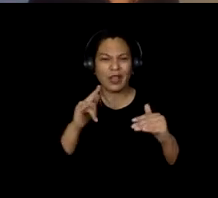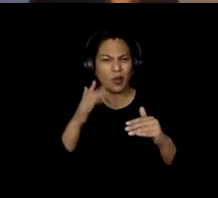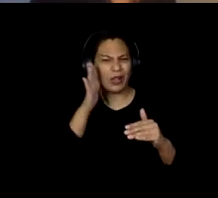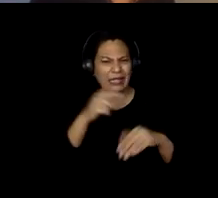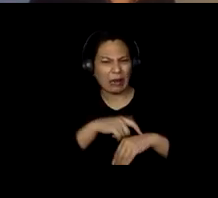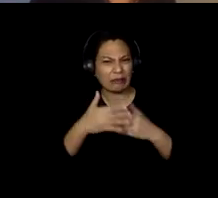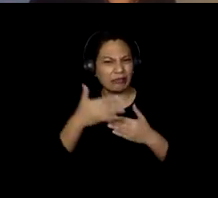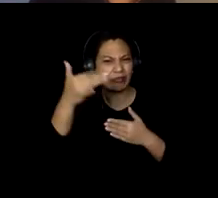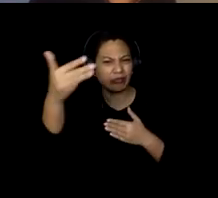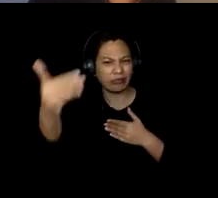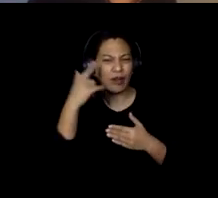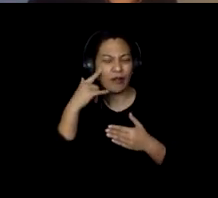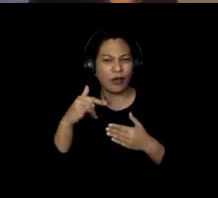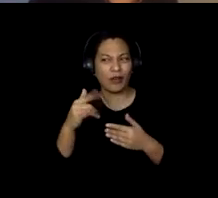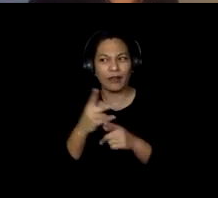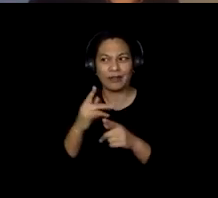multi-layered human analysis.